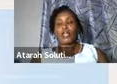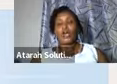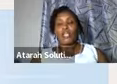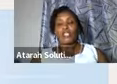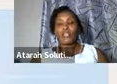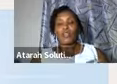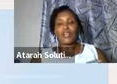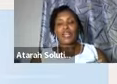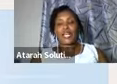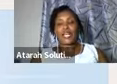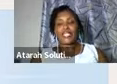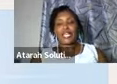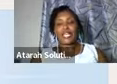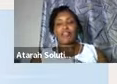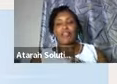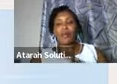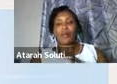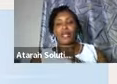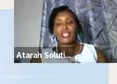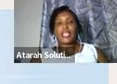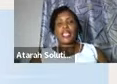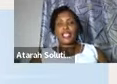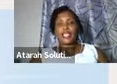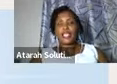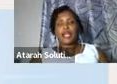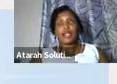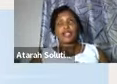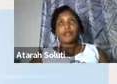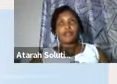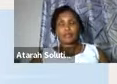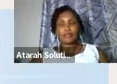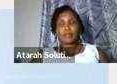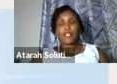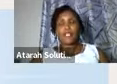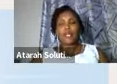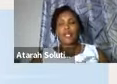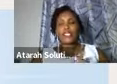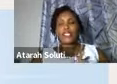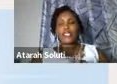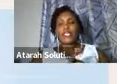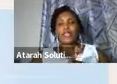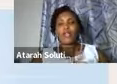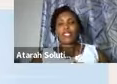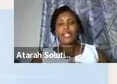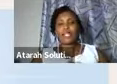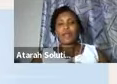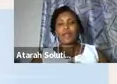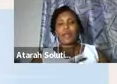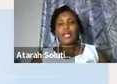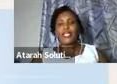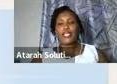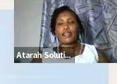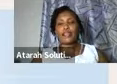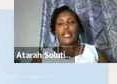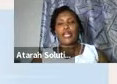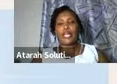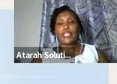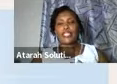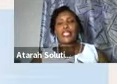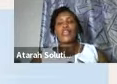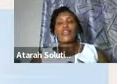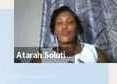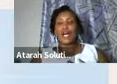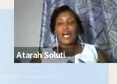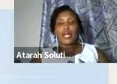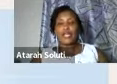Development. College of Career Guidance and Development. These is a college that offers a diploma in career